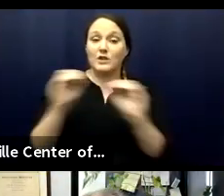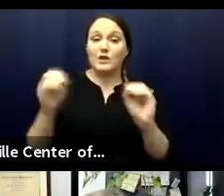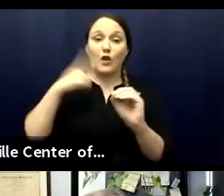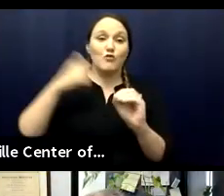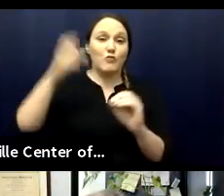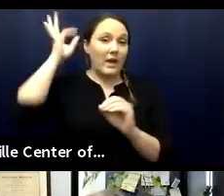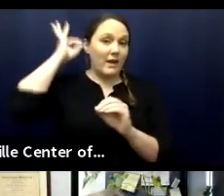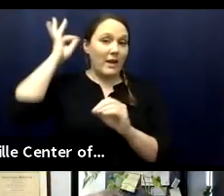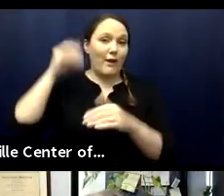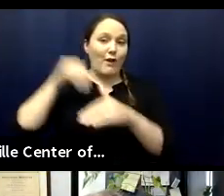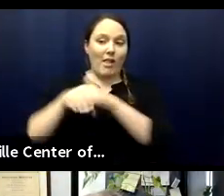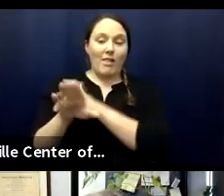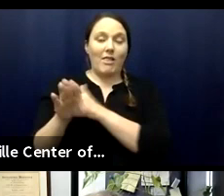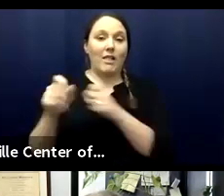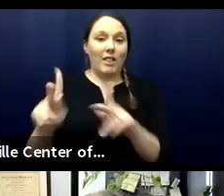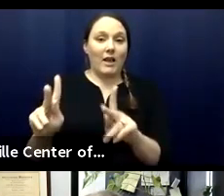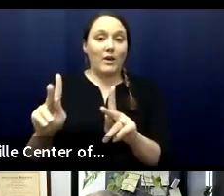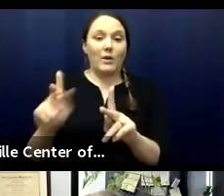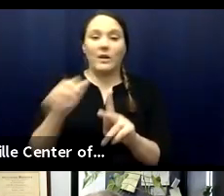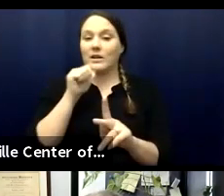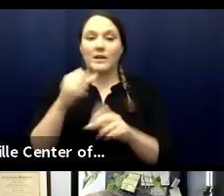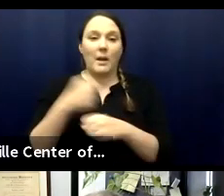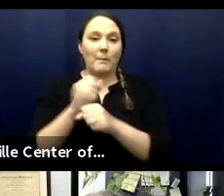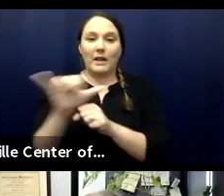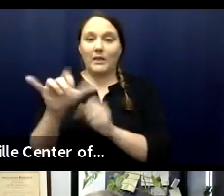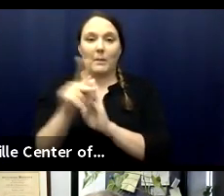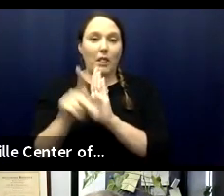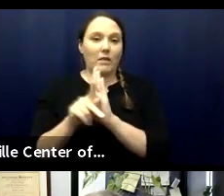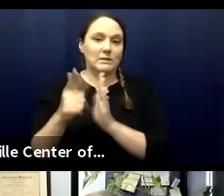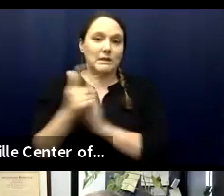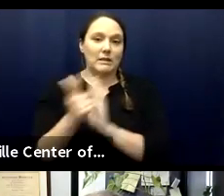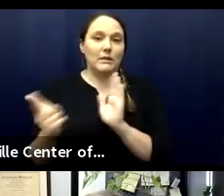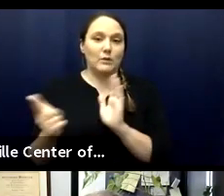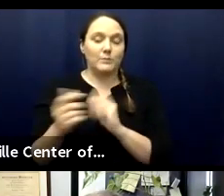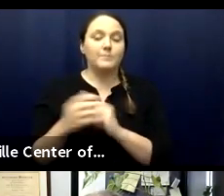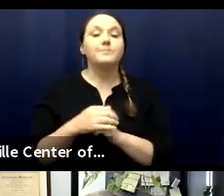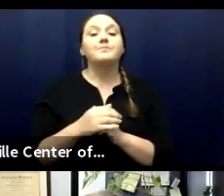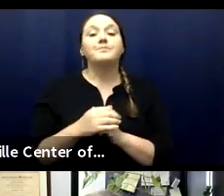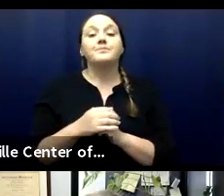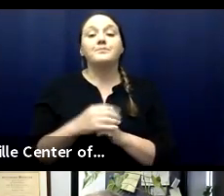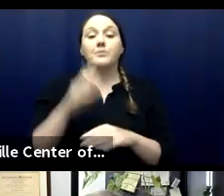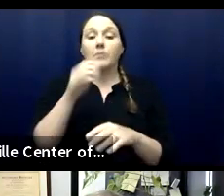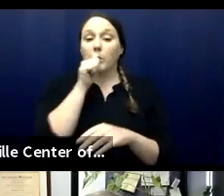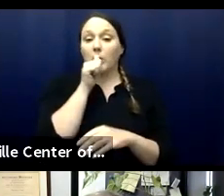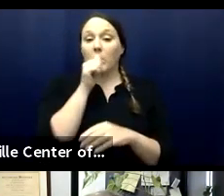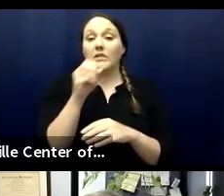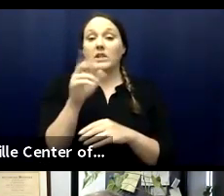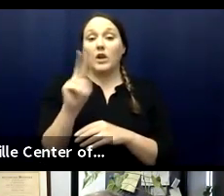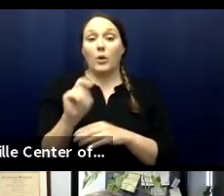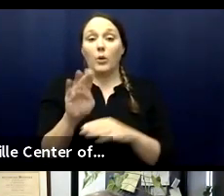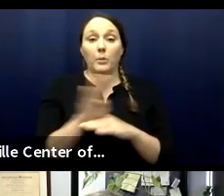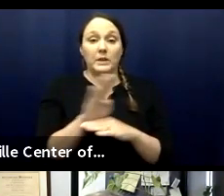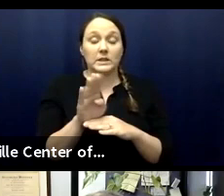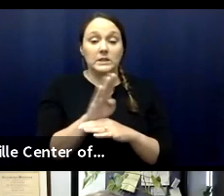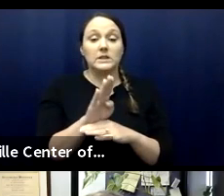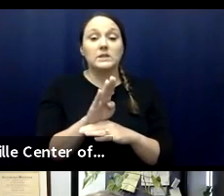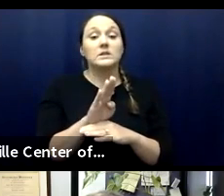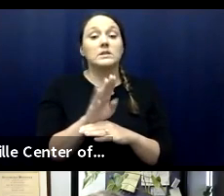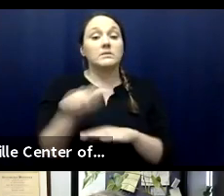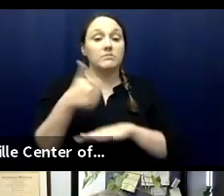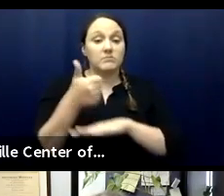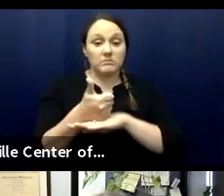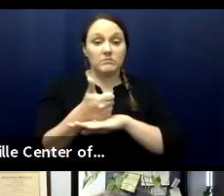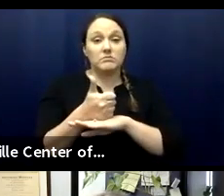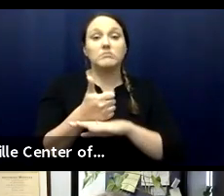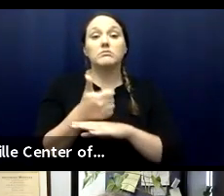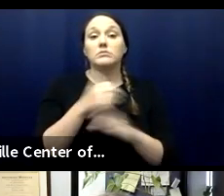allowed, that doesn't make that policy legal. Privately owned and corporately owned business establishments